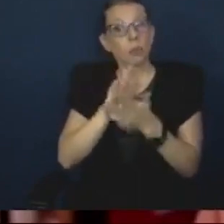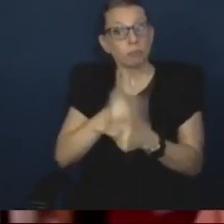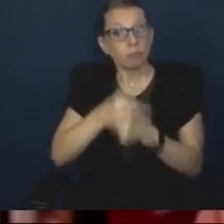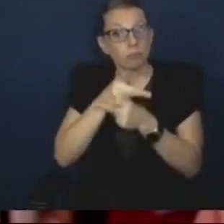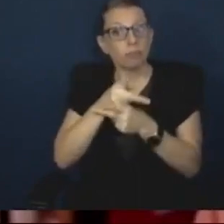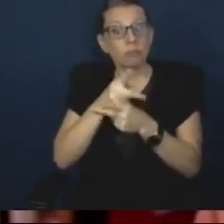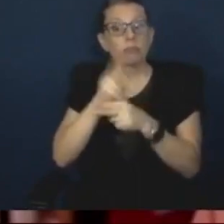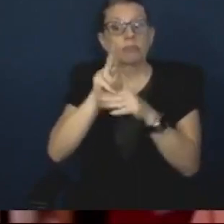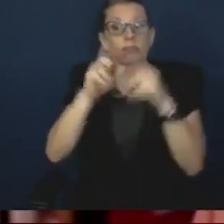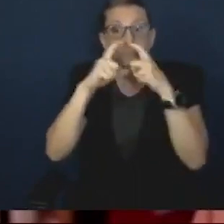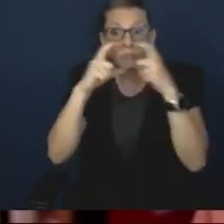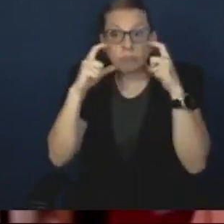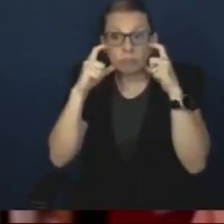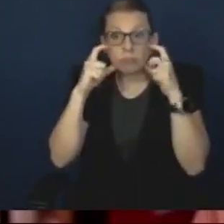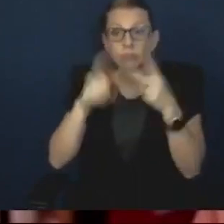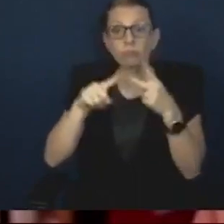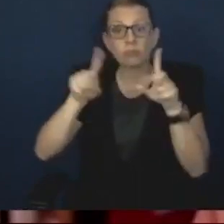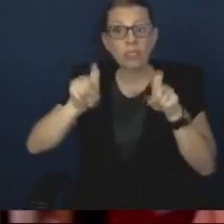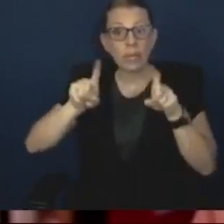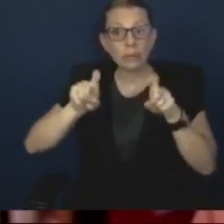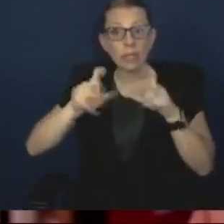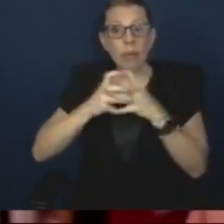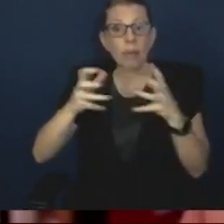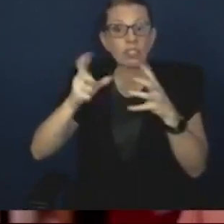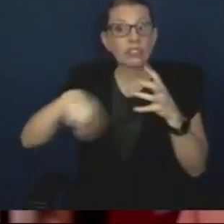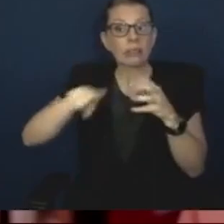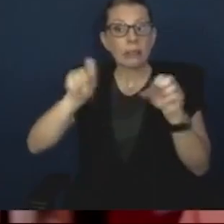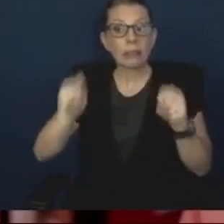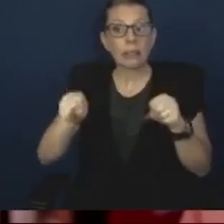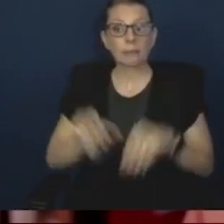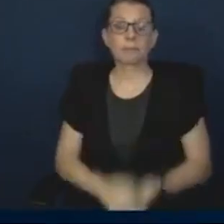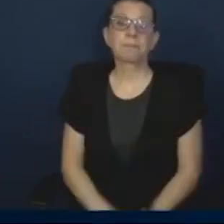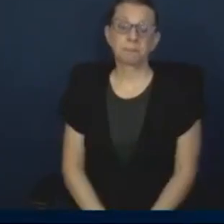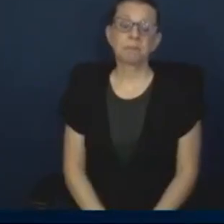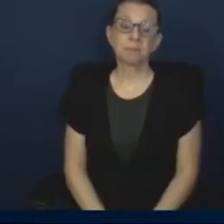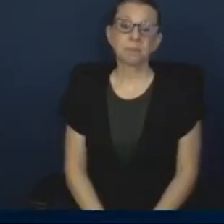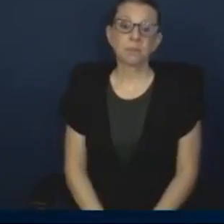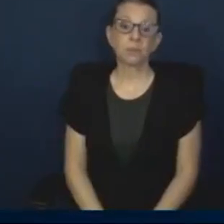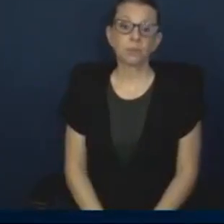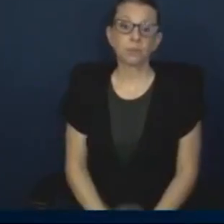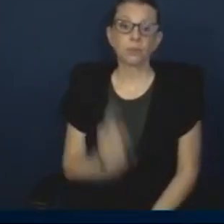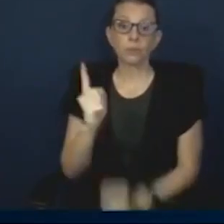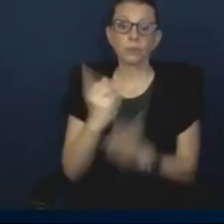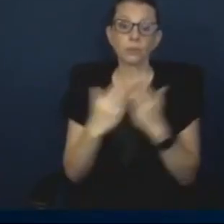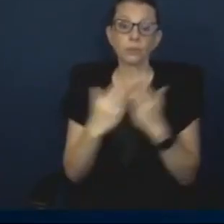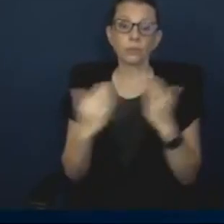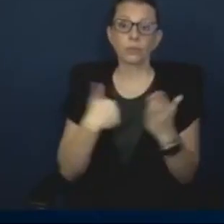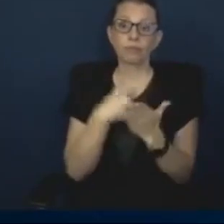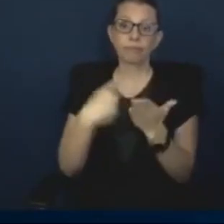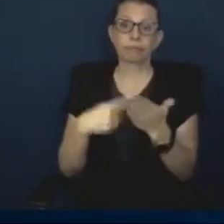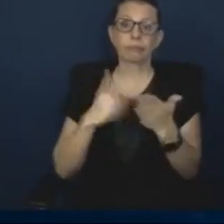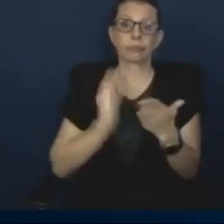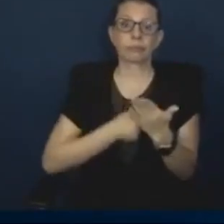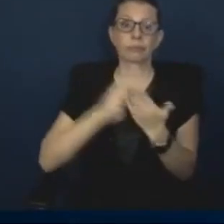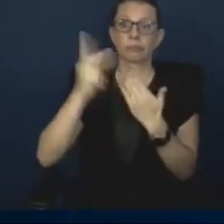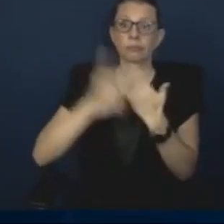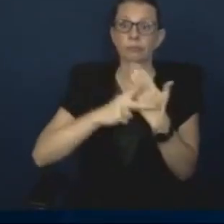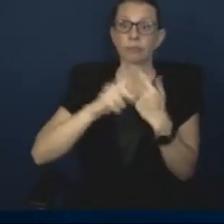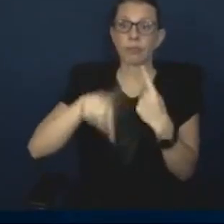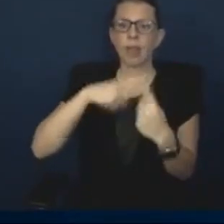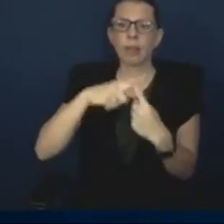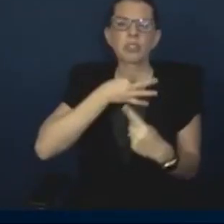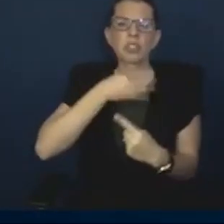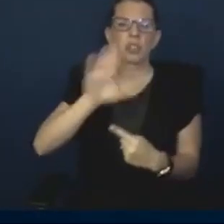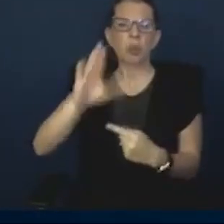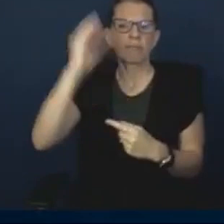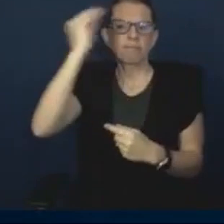masking and testing as much as they can. One of the things we've talked a little bit on our program about, I'm curious to get your input, is the